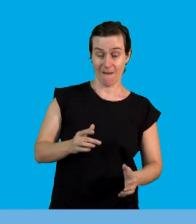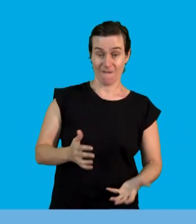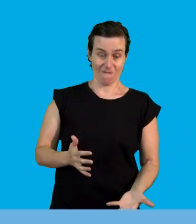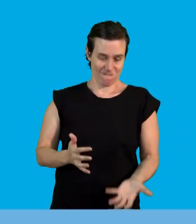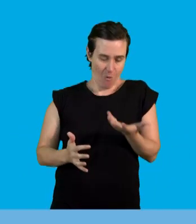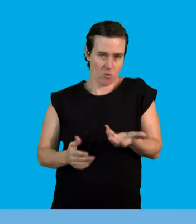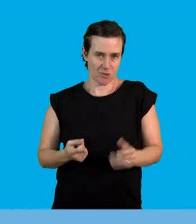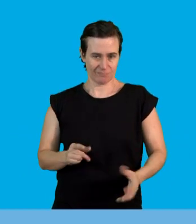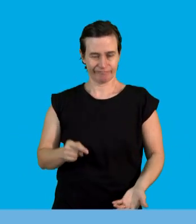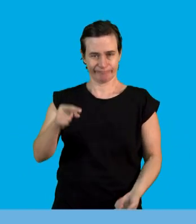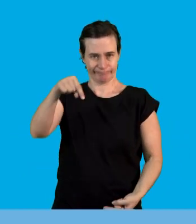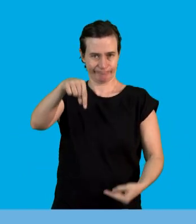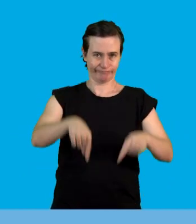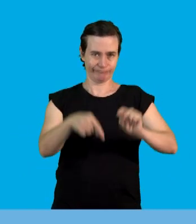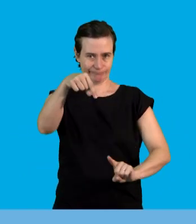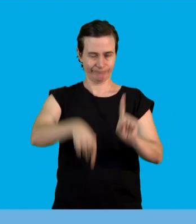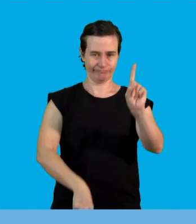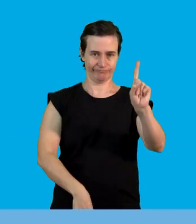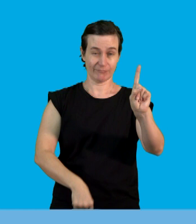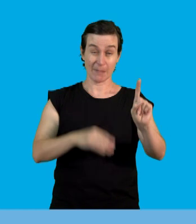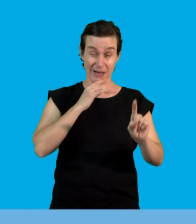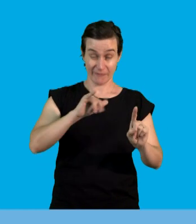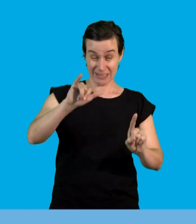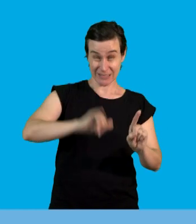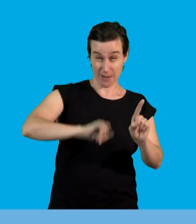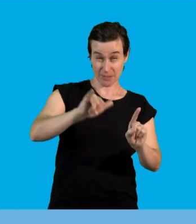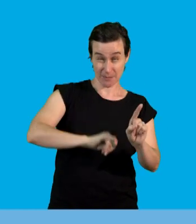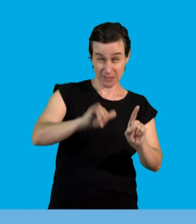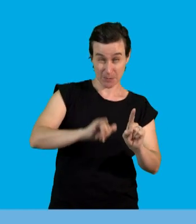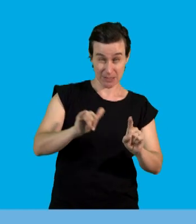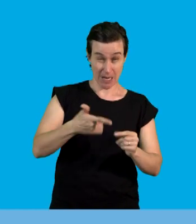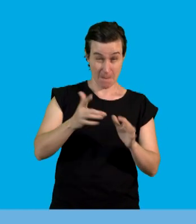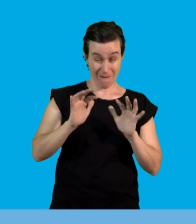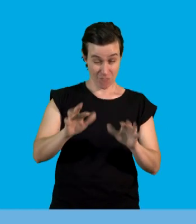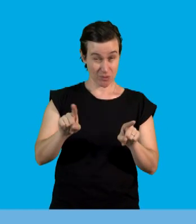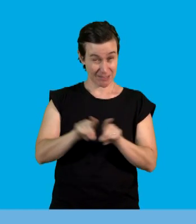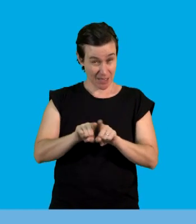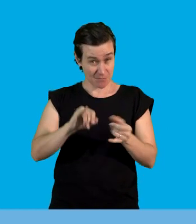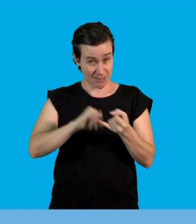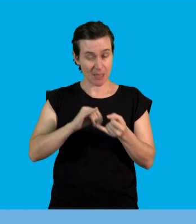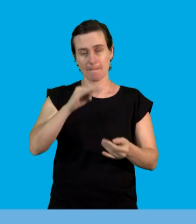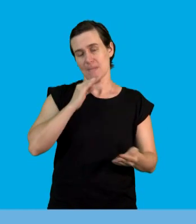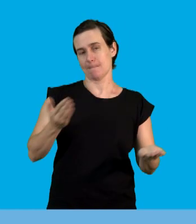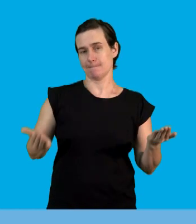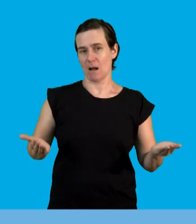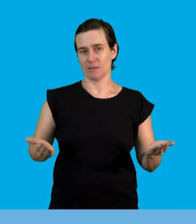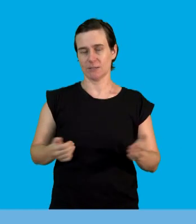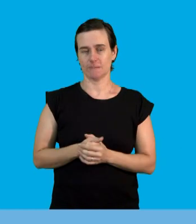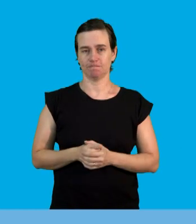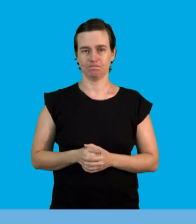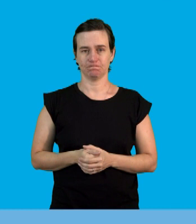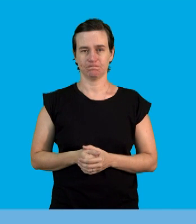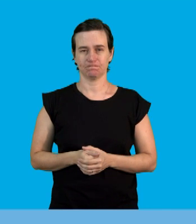are equal, then the forces are going to be at equilibrium, or the forces are going to be balancing each other out. So if the